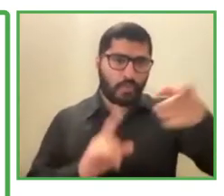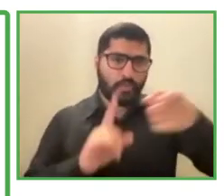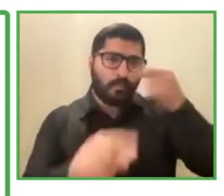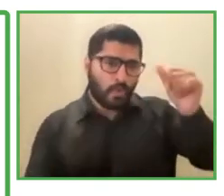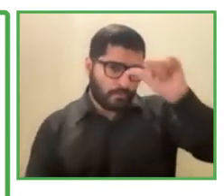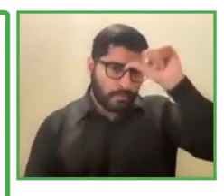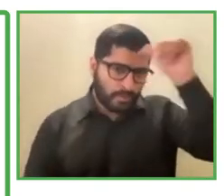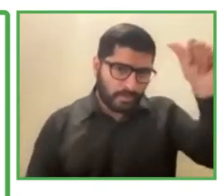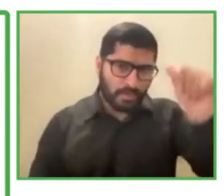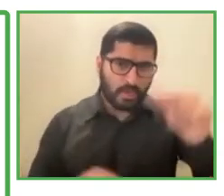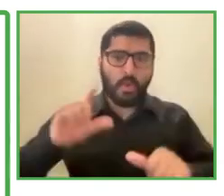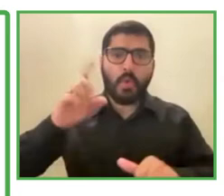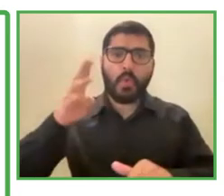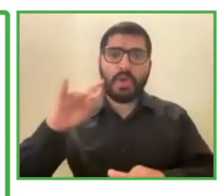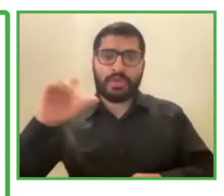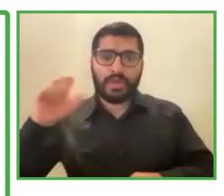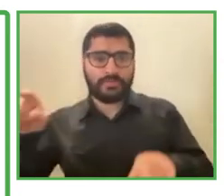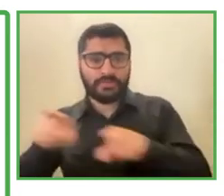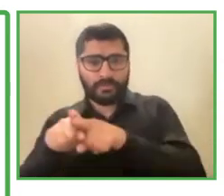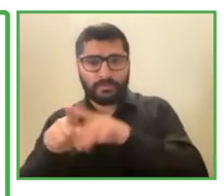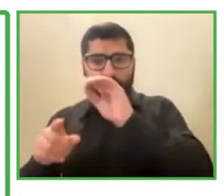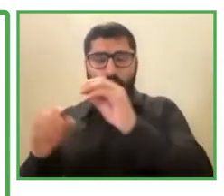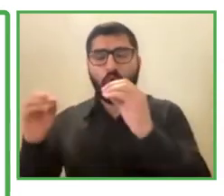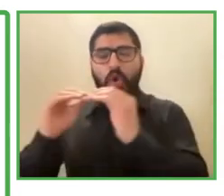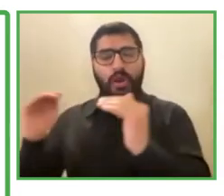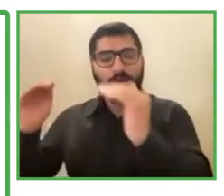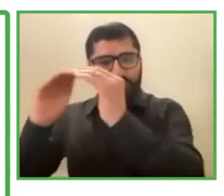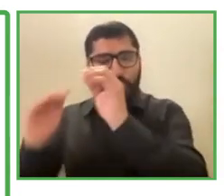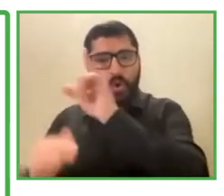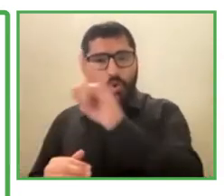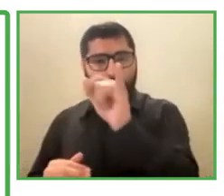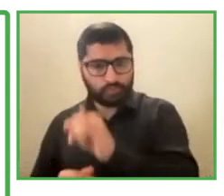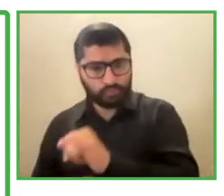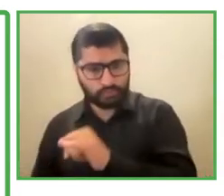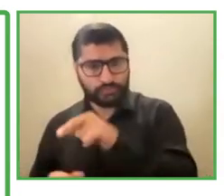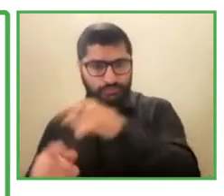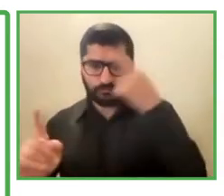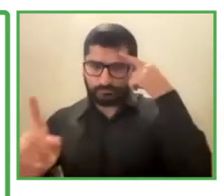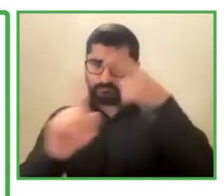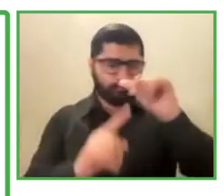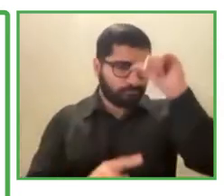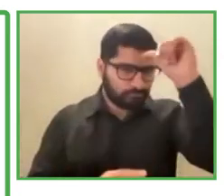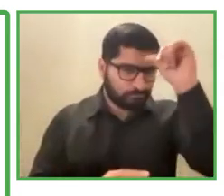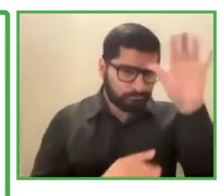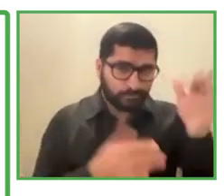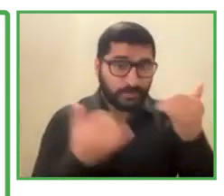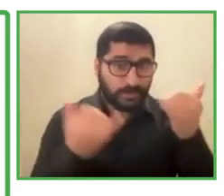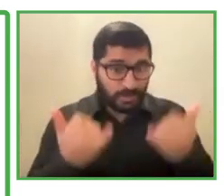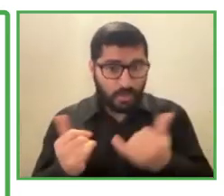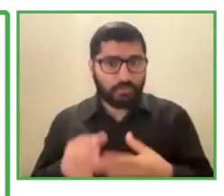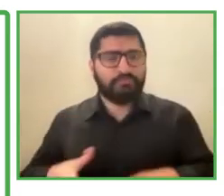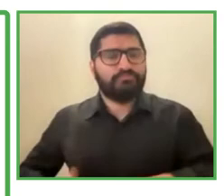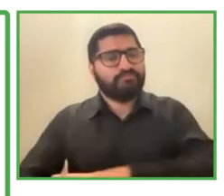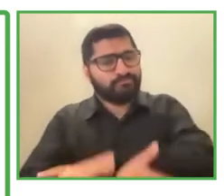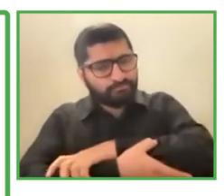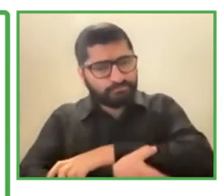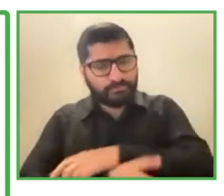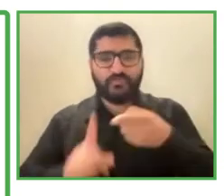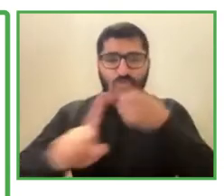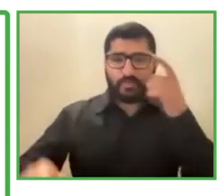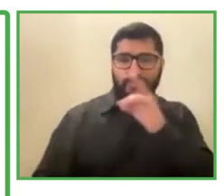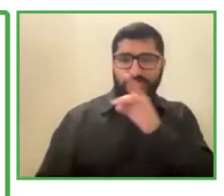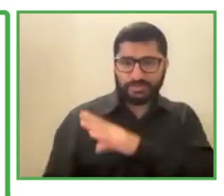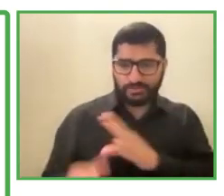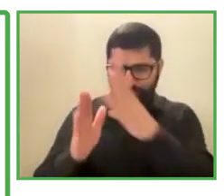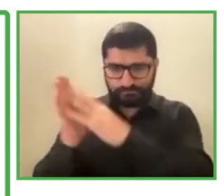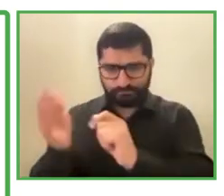William's Cuevas. And in the case of Julian, we've moved forward